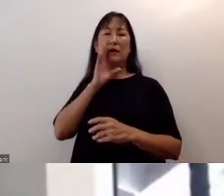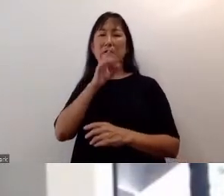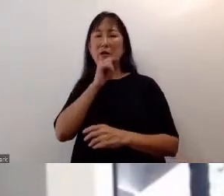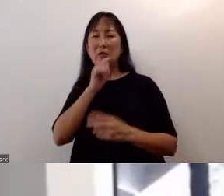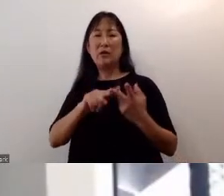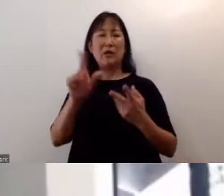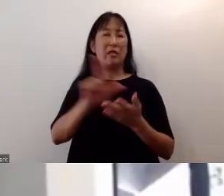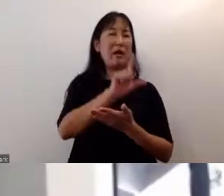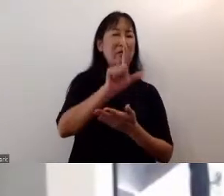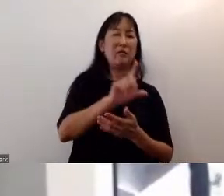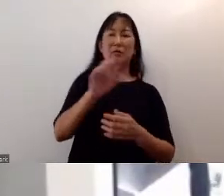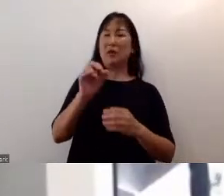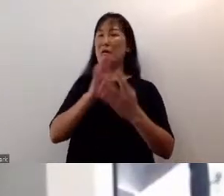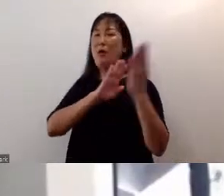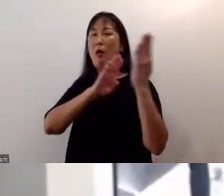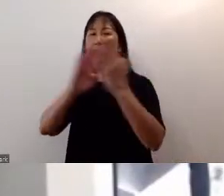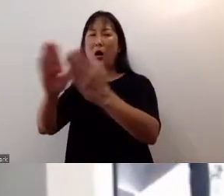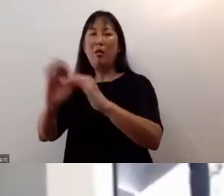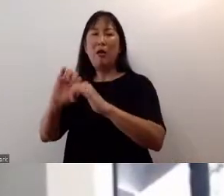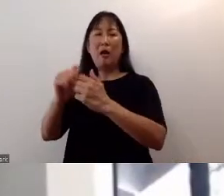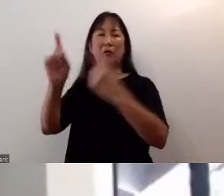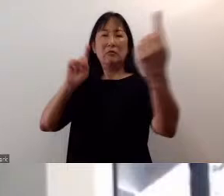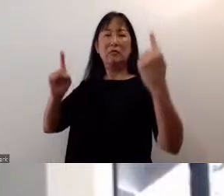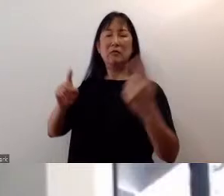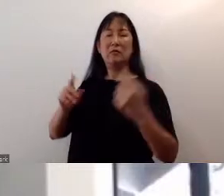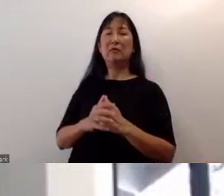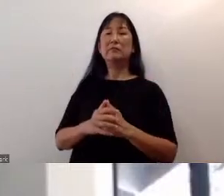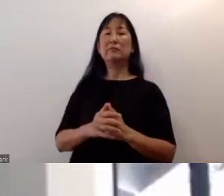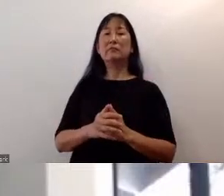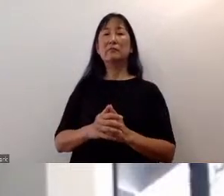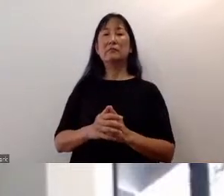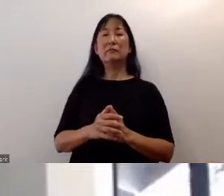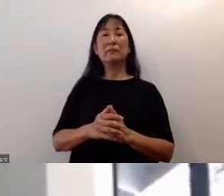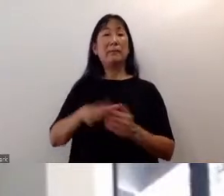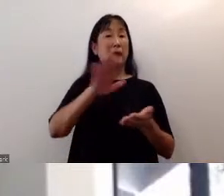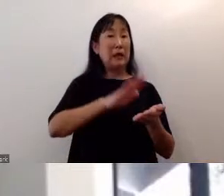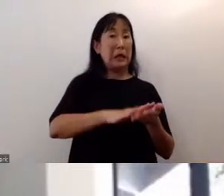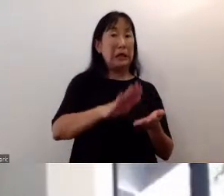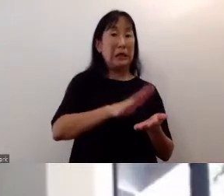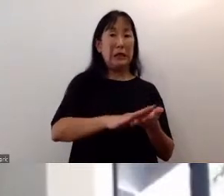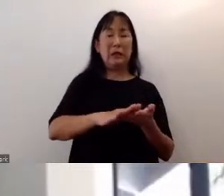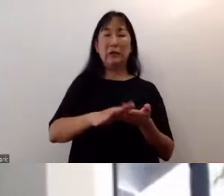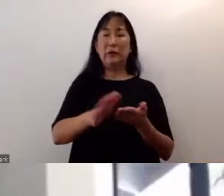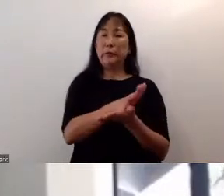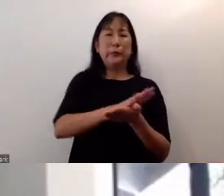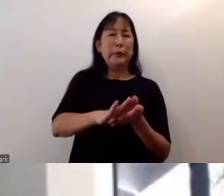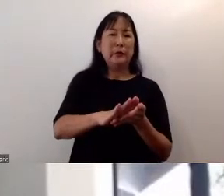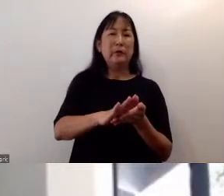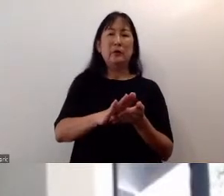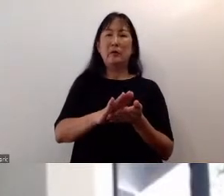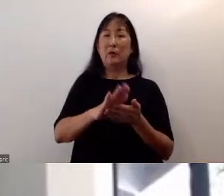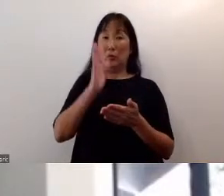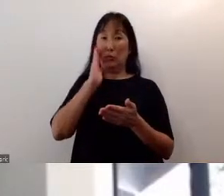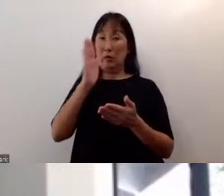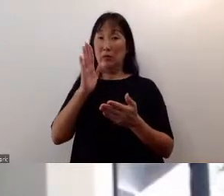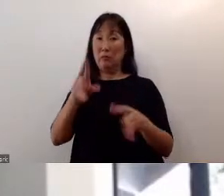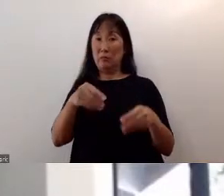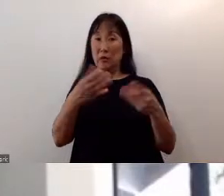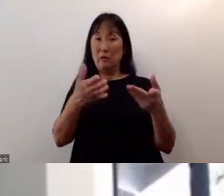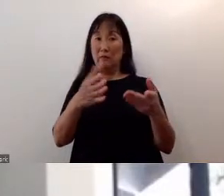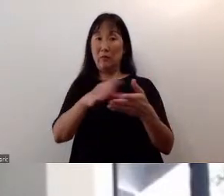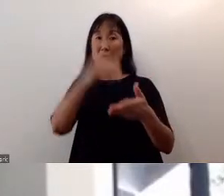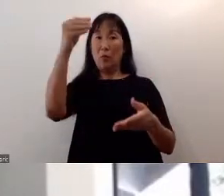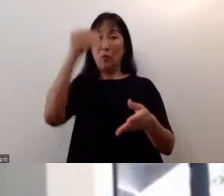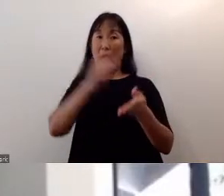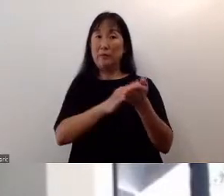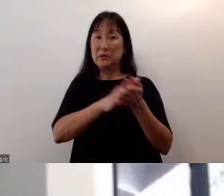disinfecting and sanitizing. For disinfecting and sanitizing, what will be provided? Will there wipes be provided? Will hand sanitizer